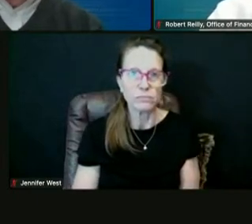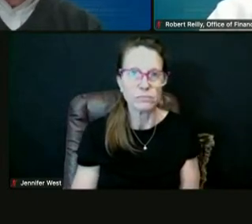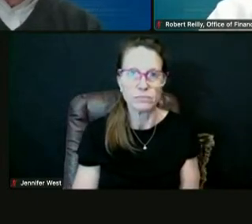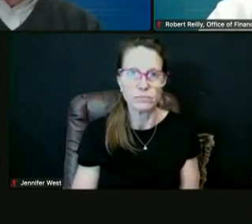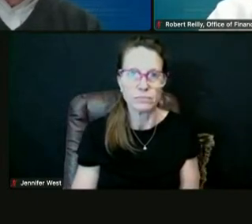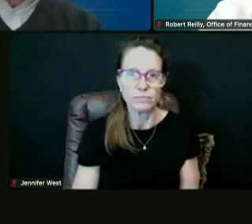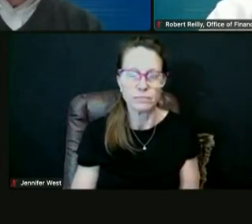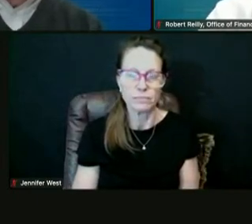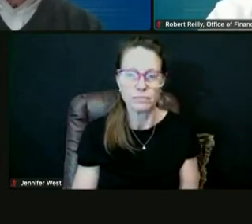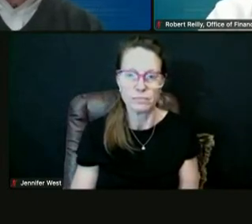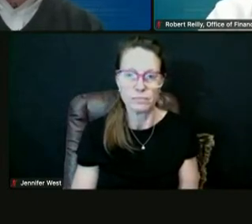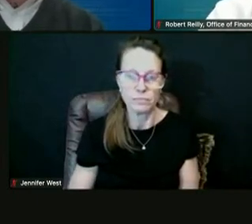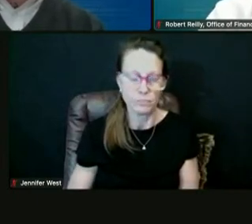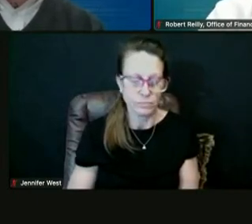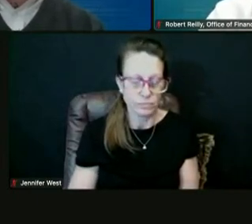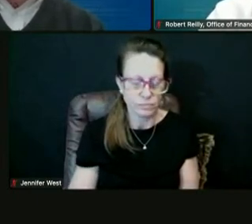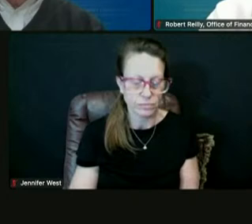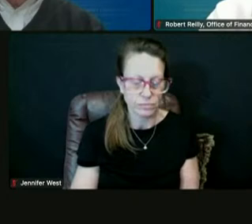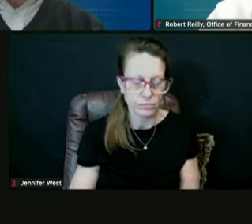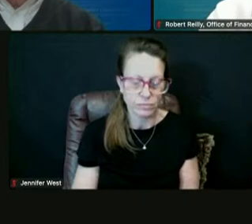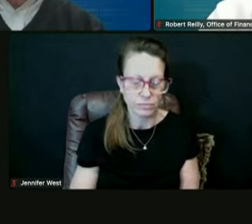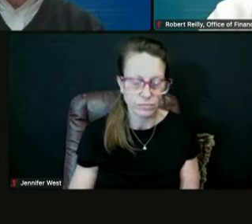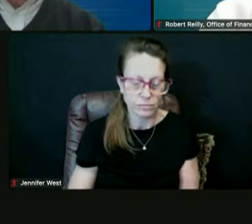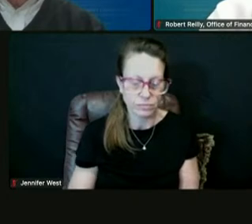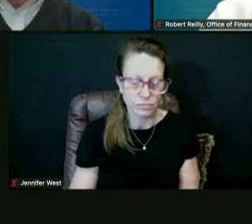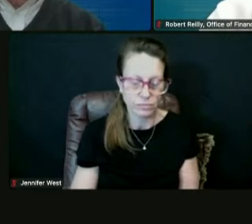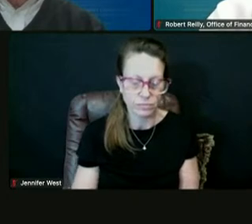I'll ask him to unmute.